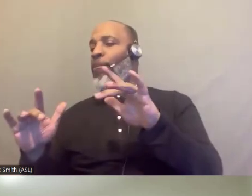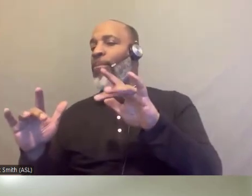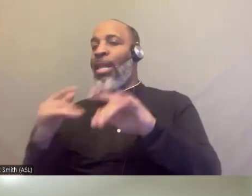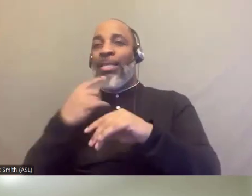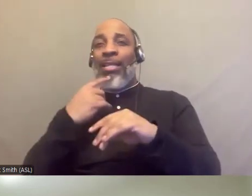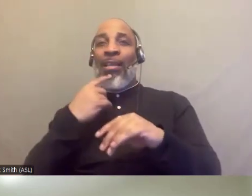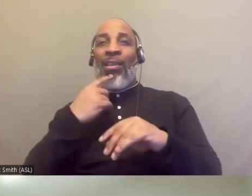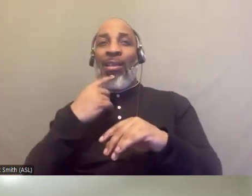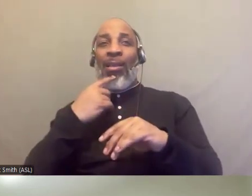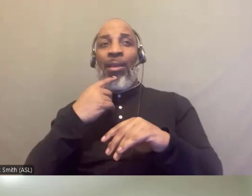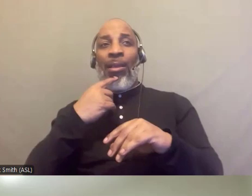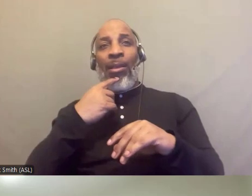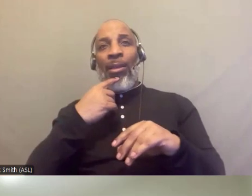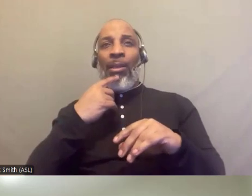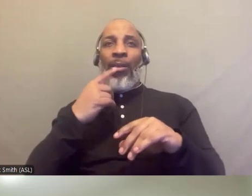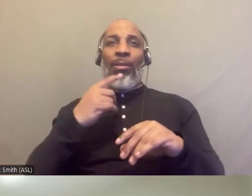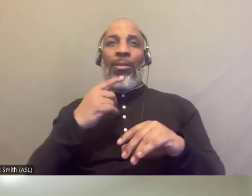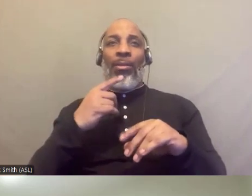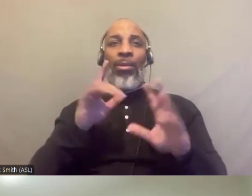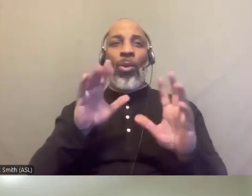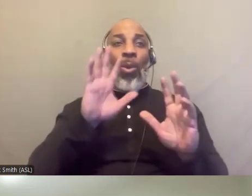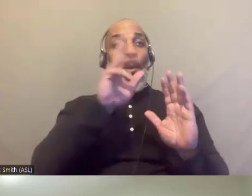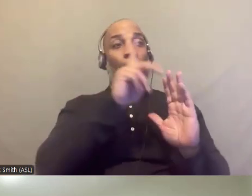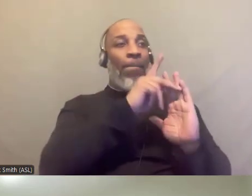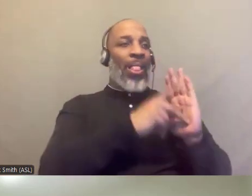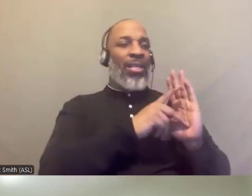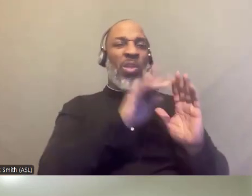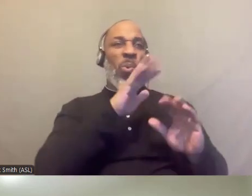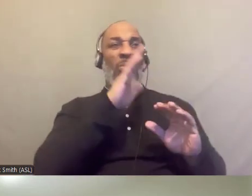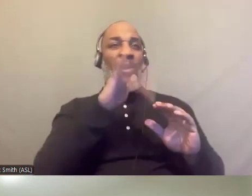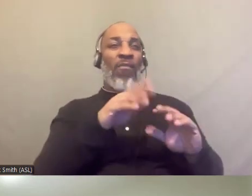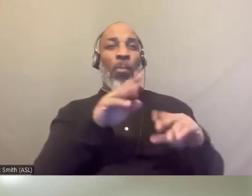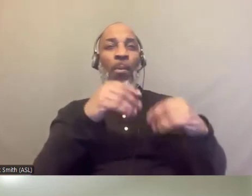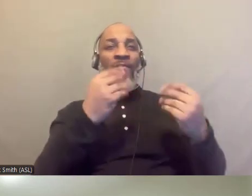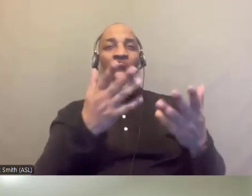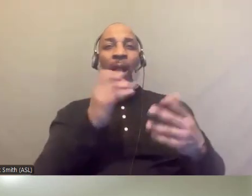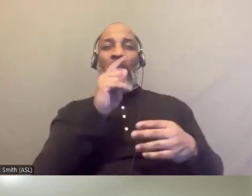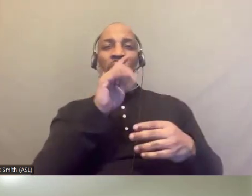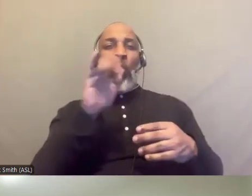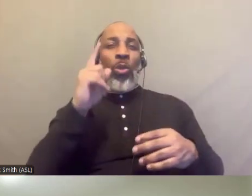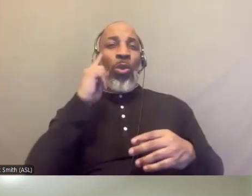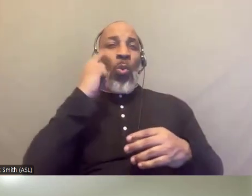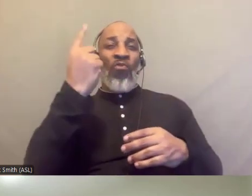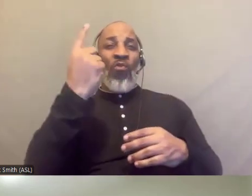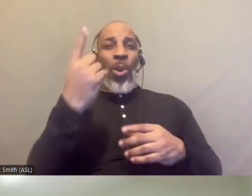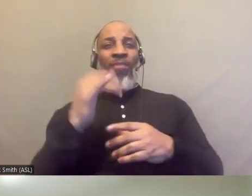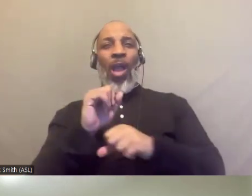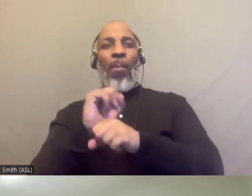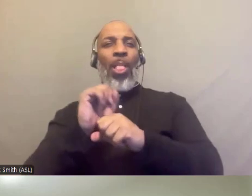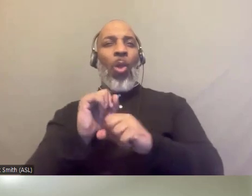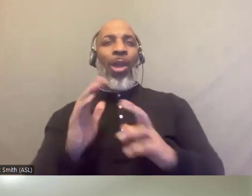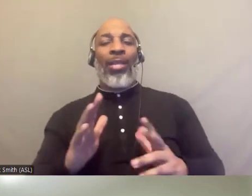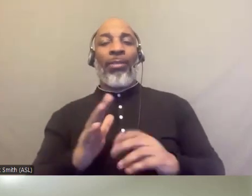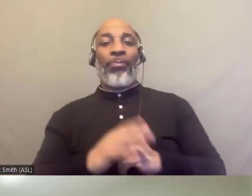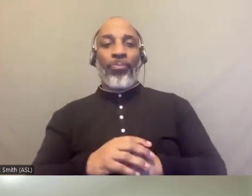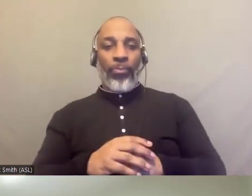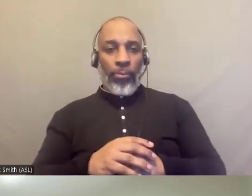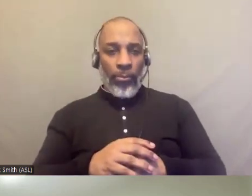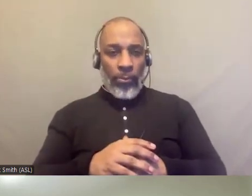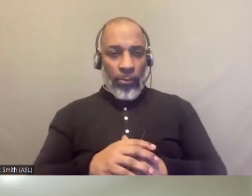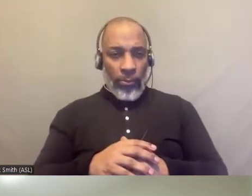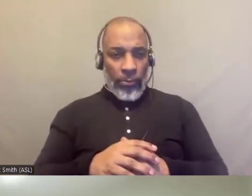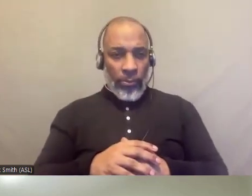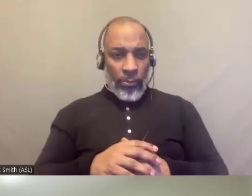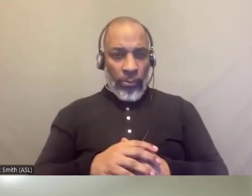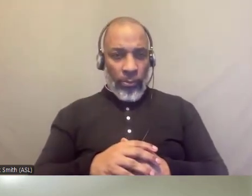say as a matter of blanket policy, we would never provide a stool to one of our employees. Let's jump to the next slide.